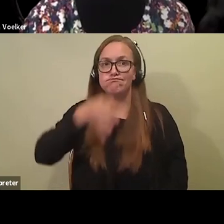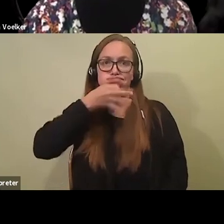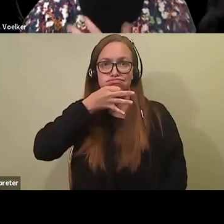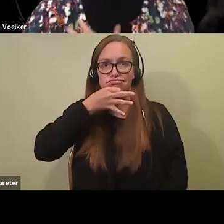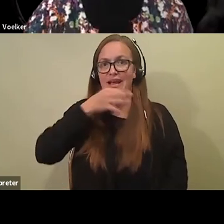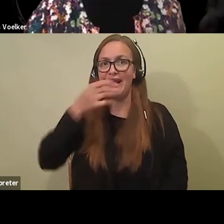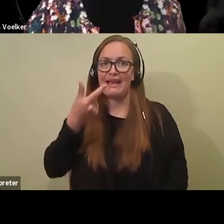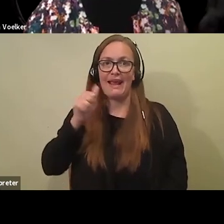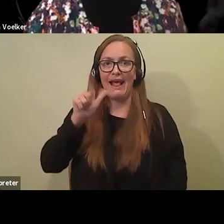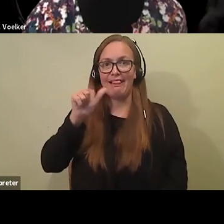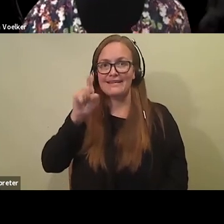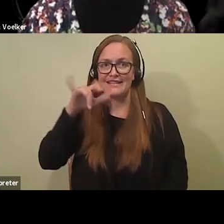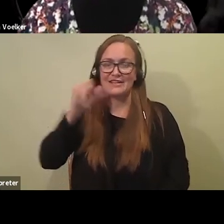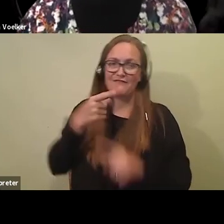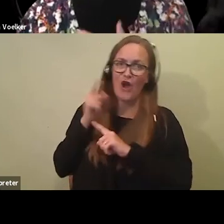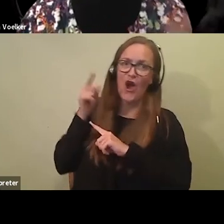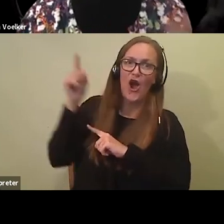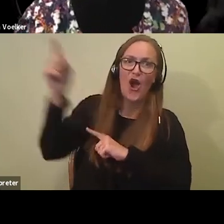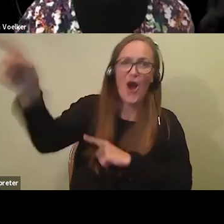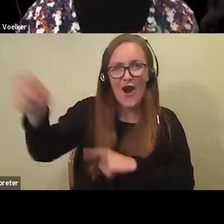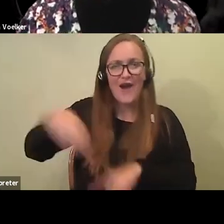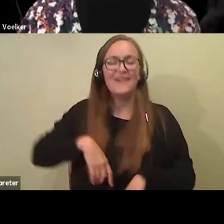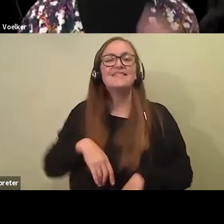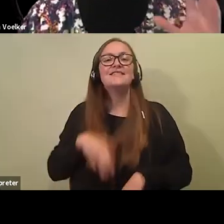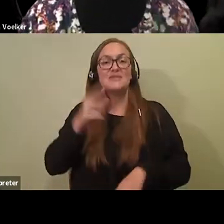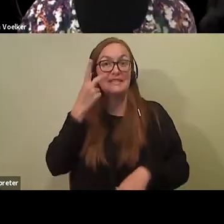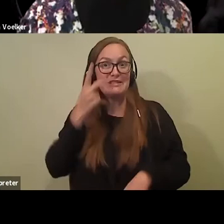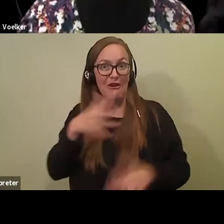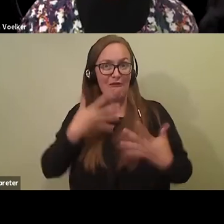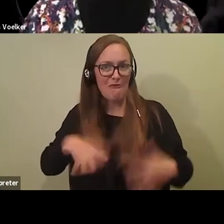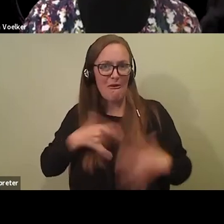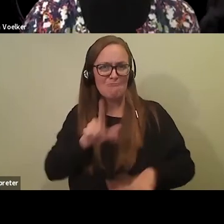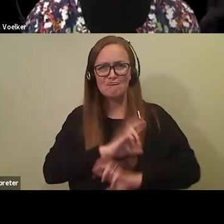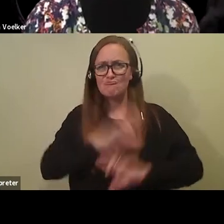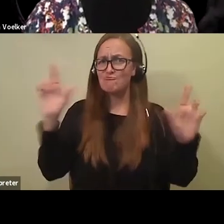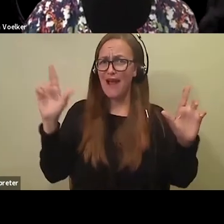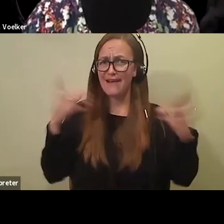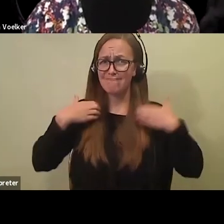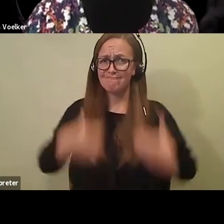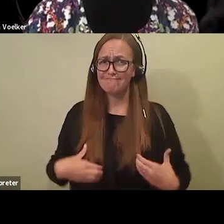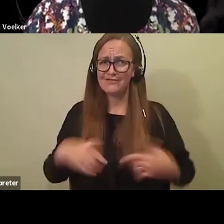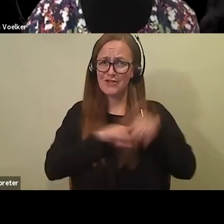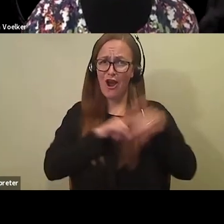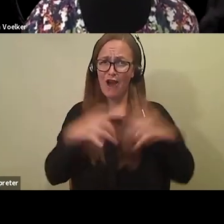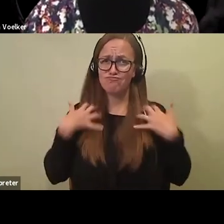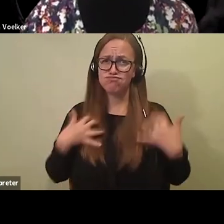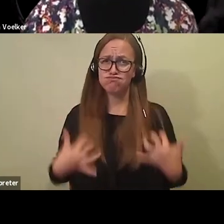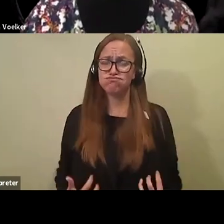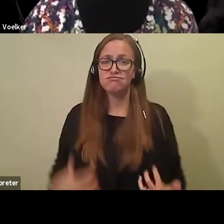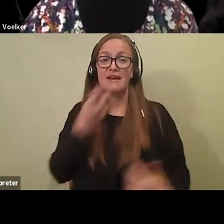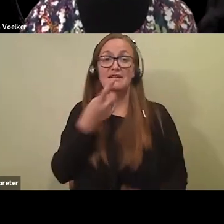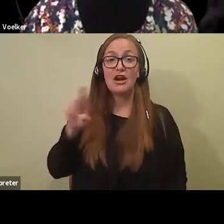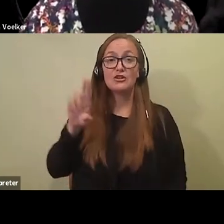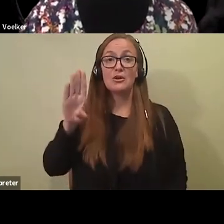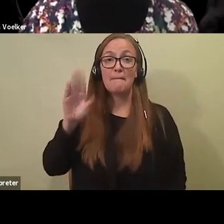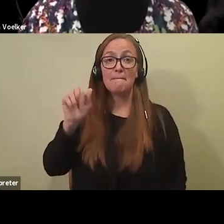away. And you can see from her wonderful outfit that she is ready for the task. So to begin, Dr. Barbara Ryden from Ohio